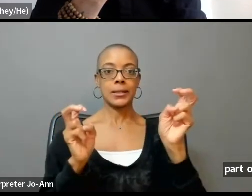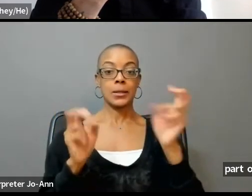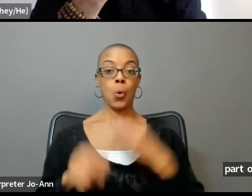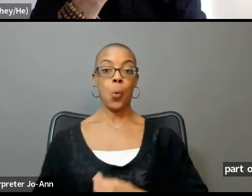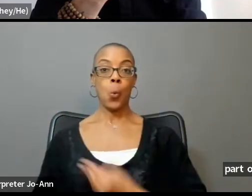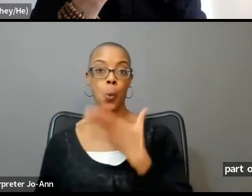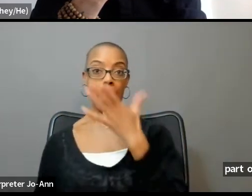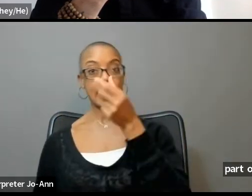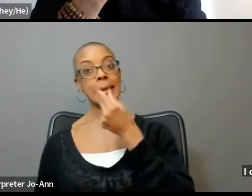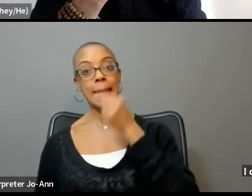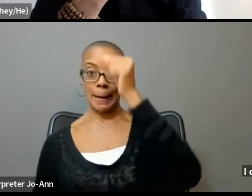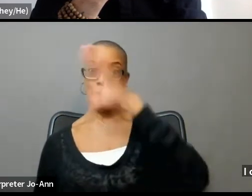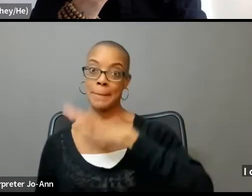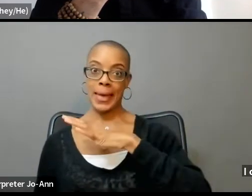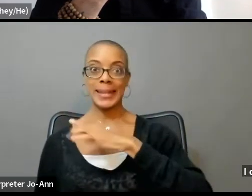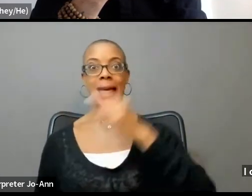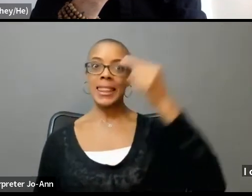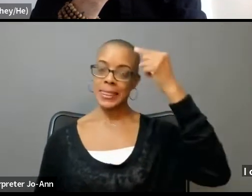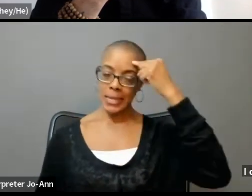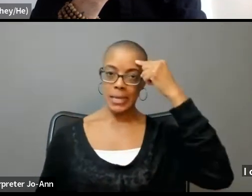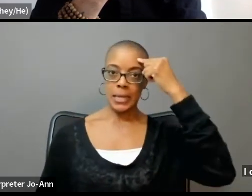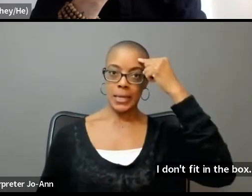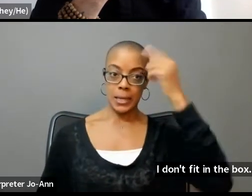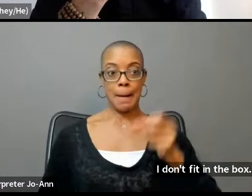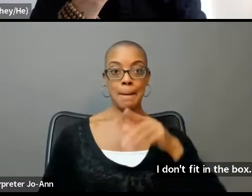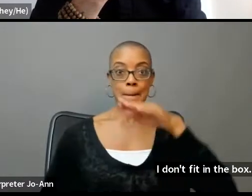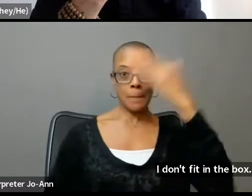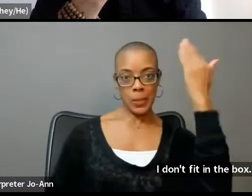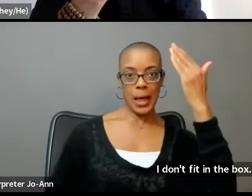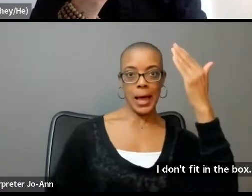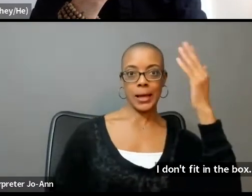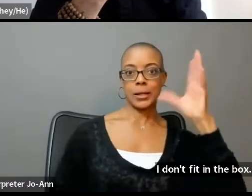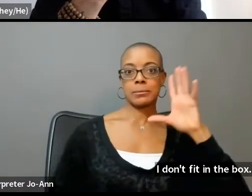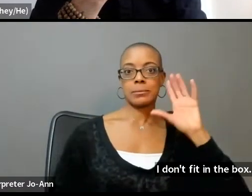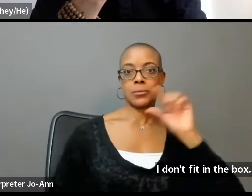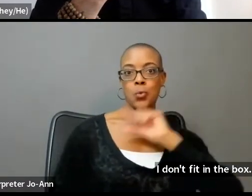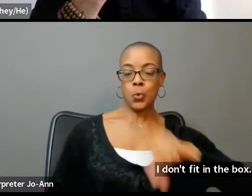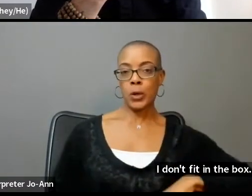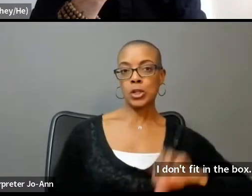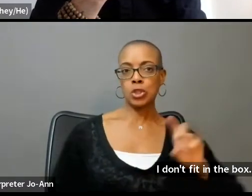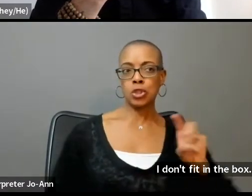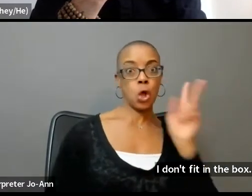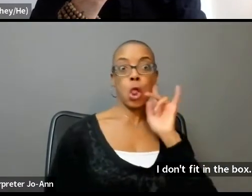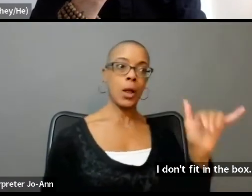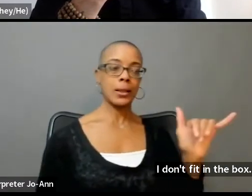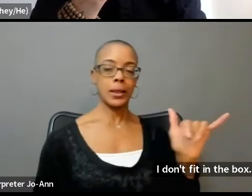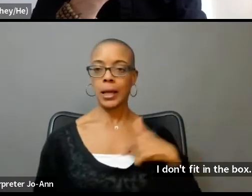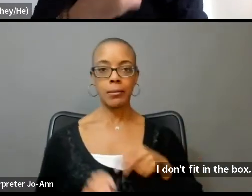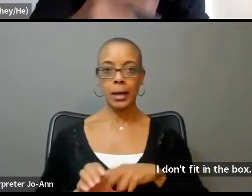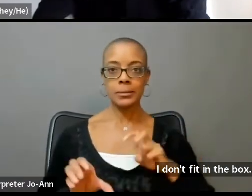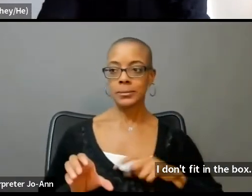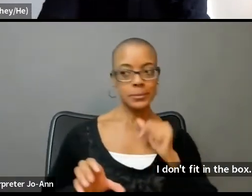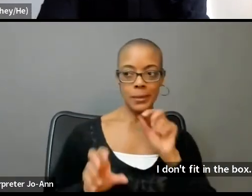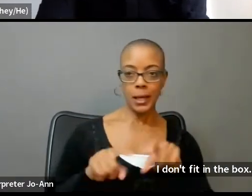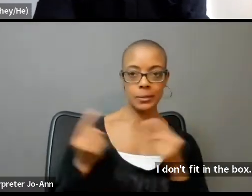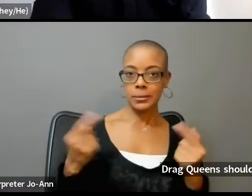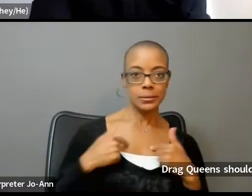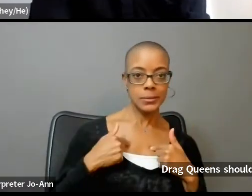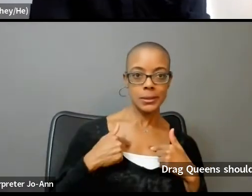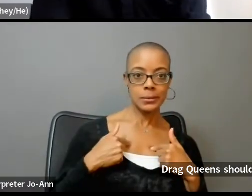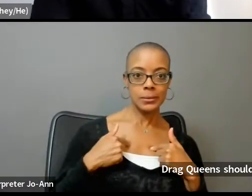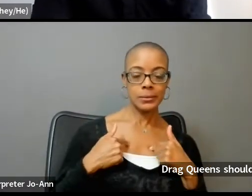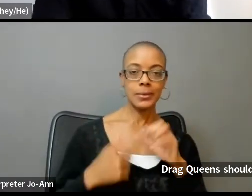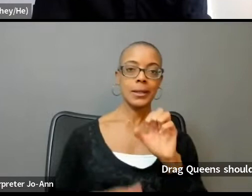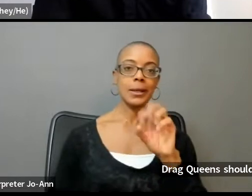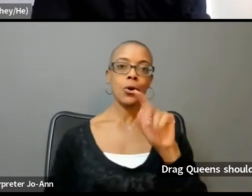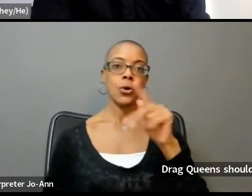men think Black drag queens should be for Toronto. So Eartha Kitt, Della Reese, and all of the